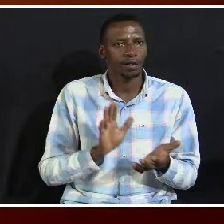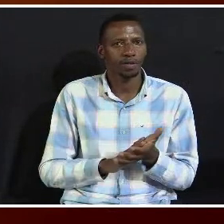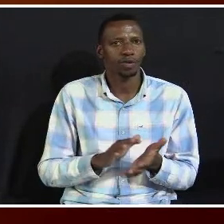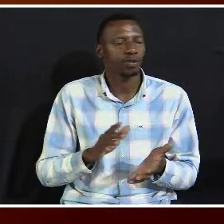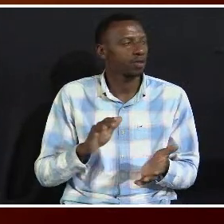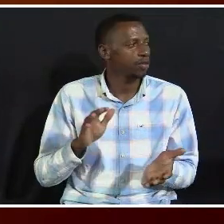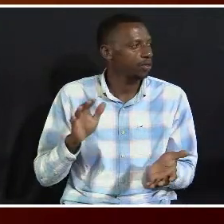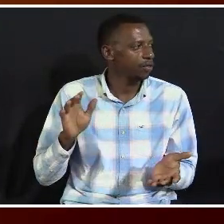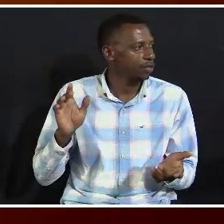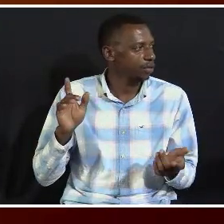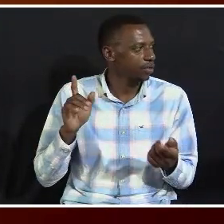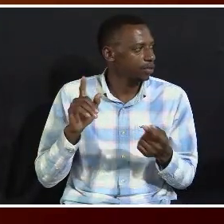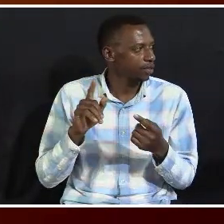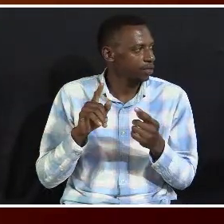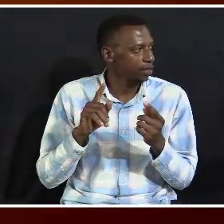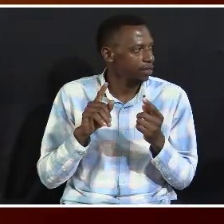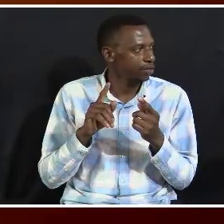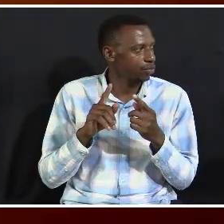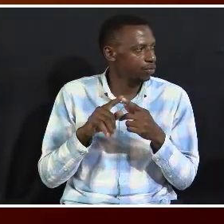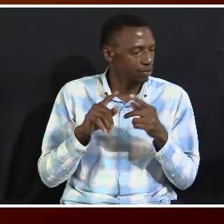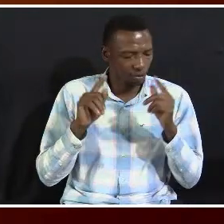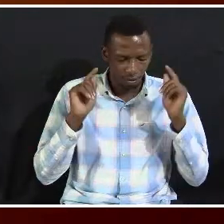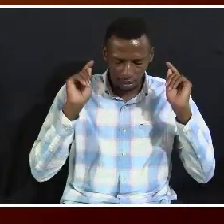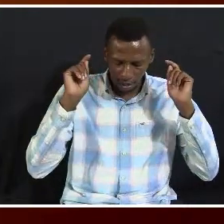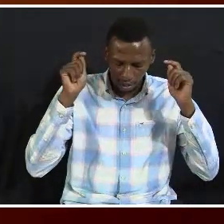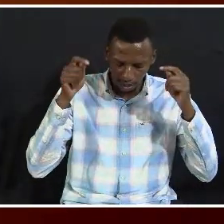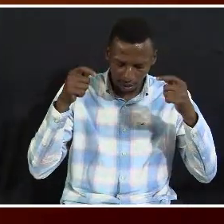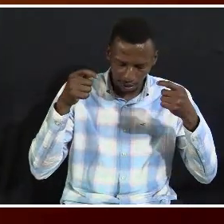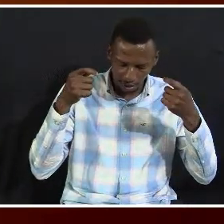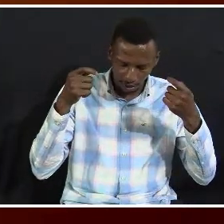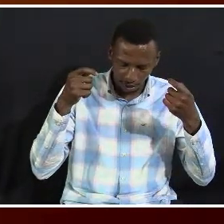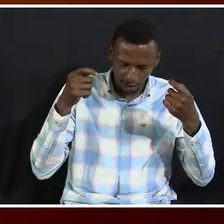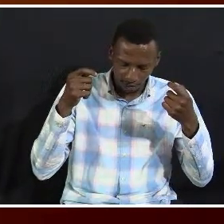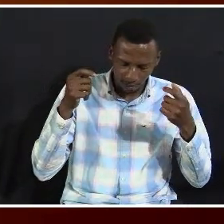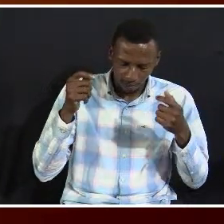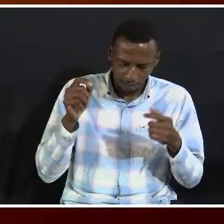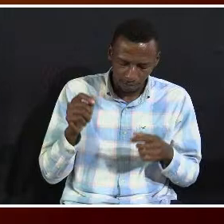whole. Glory, glory to